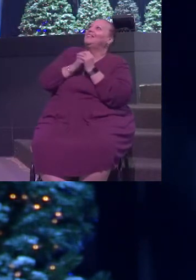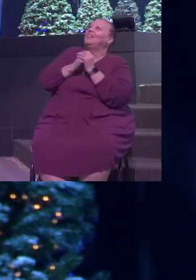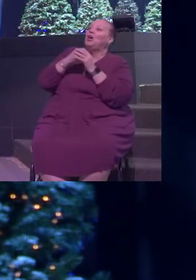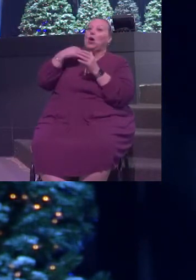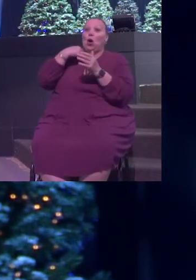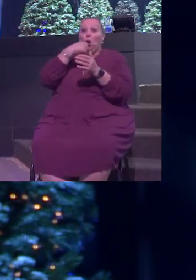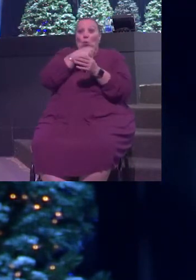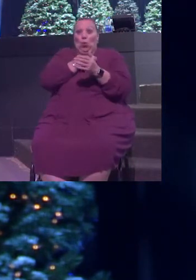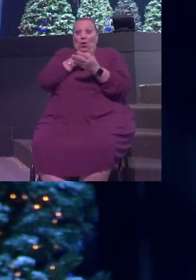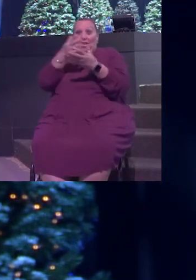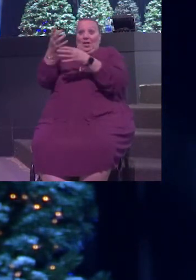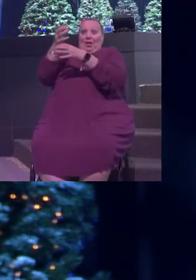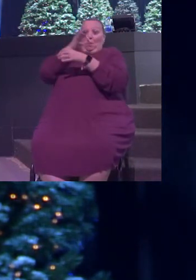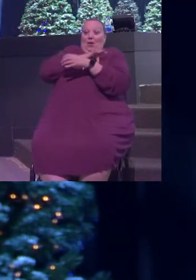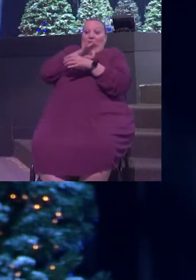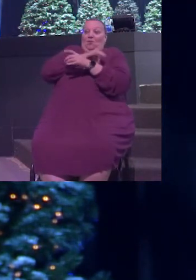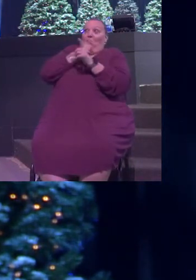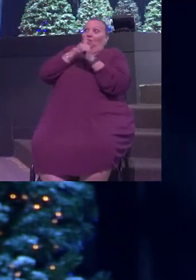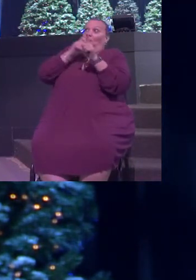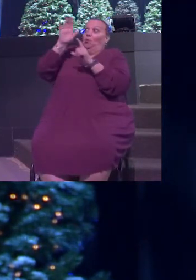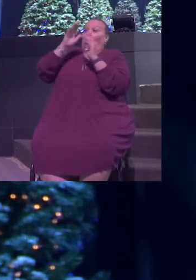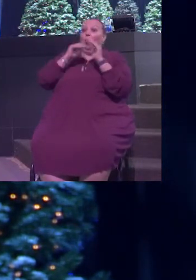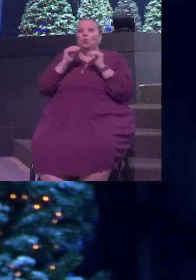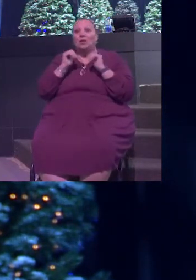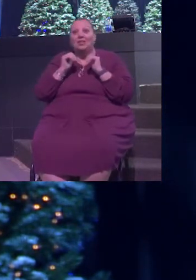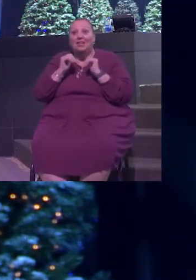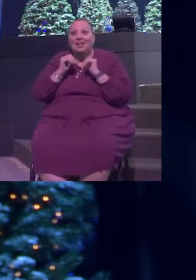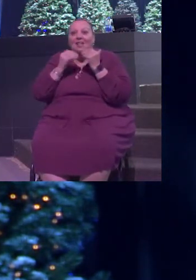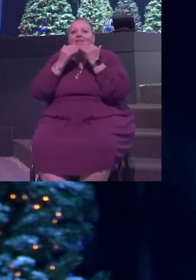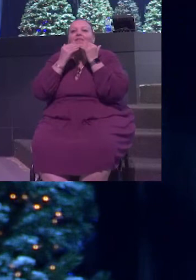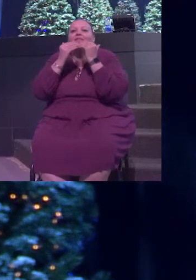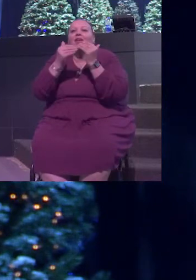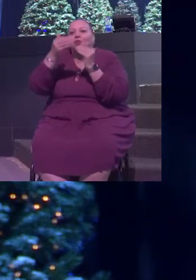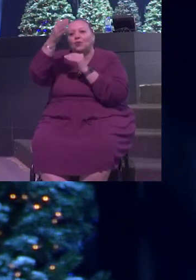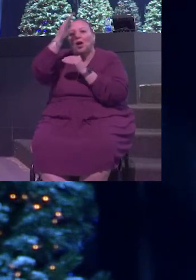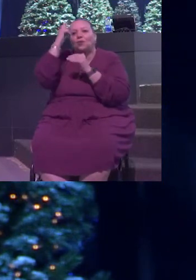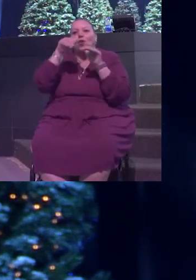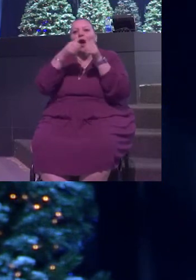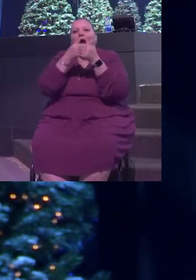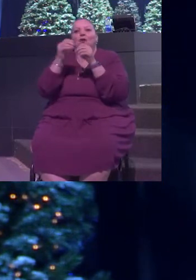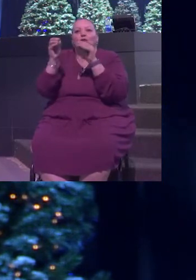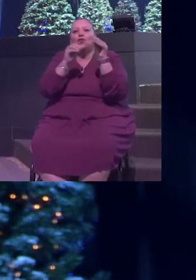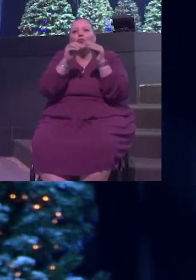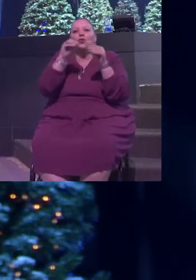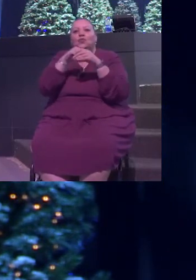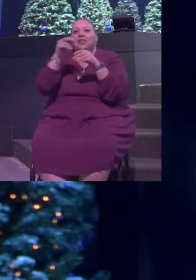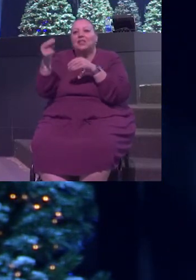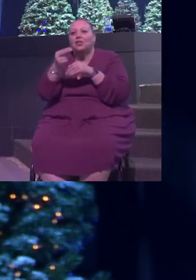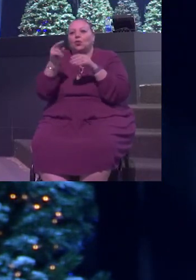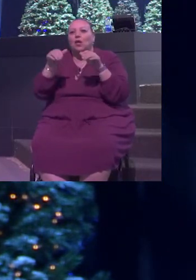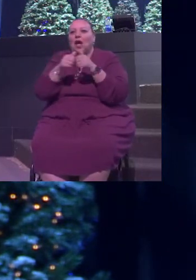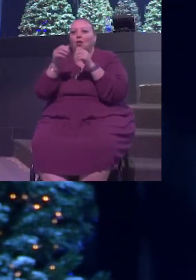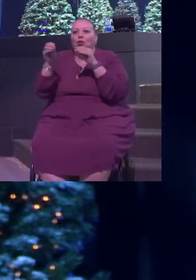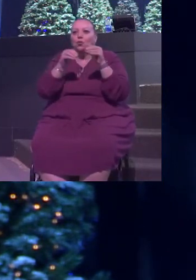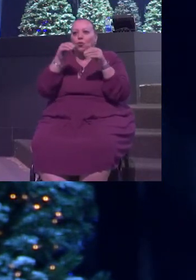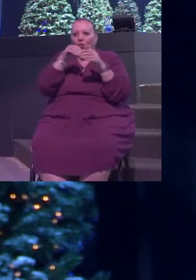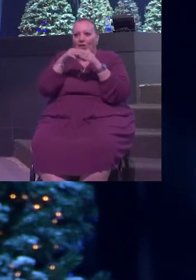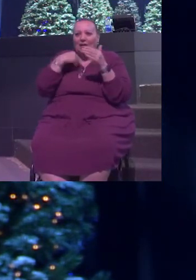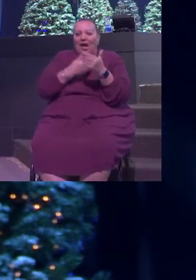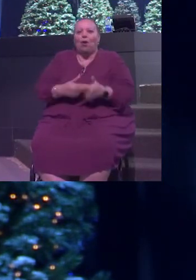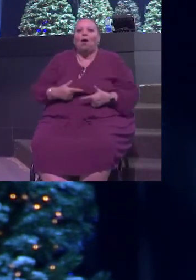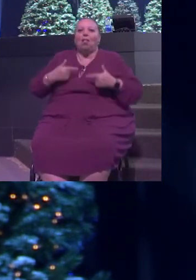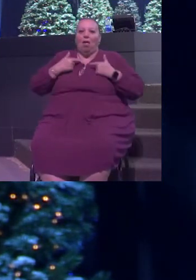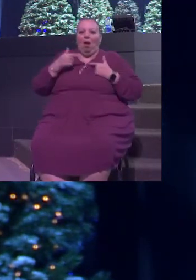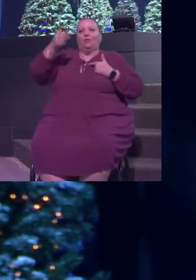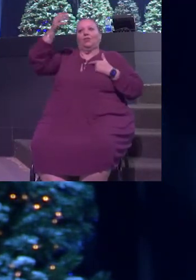that we're the beneficiaries of your hope. God, I thank you for the way that you have moved in history and the way that you move in our